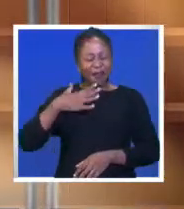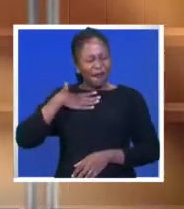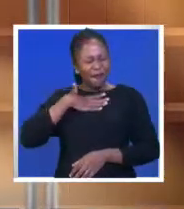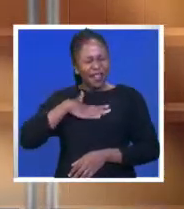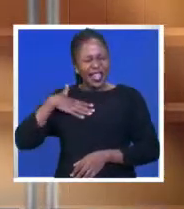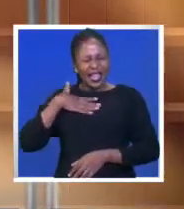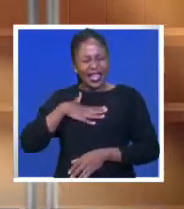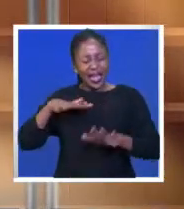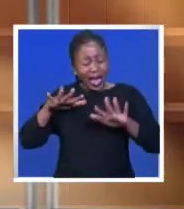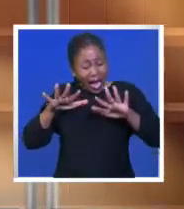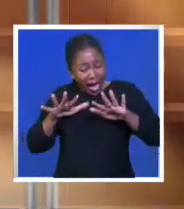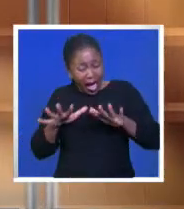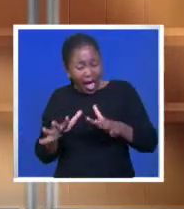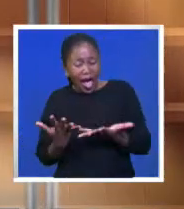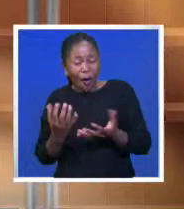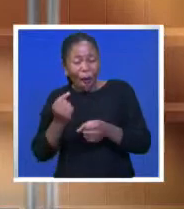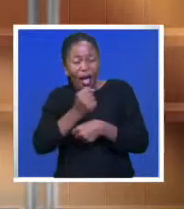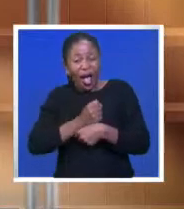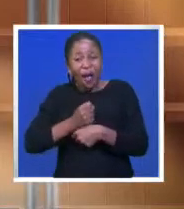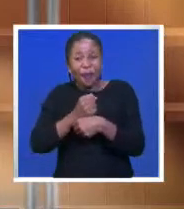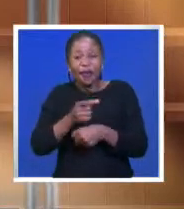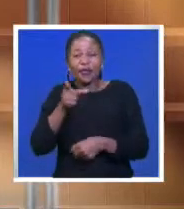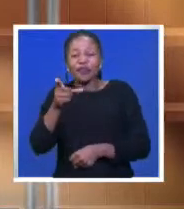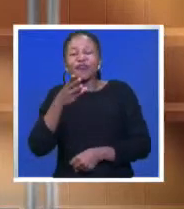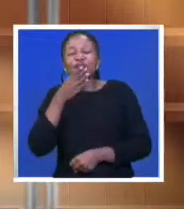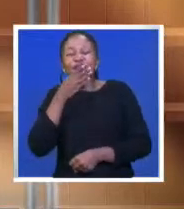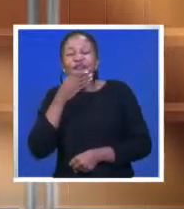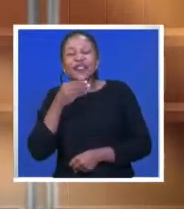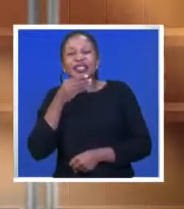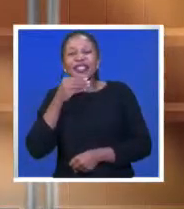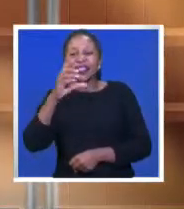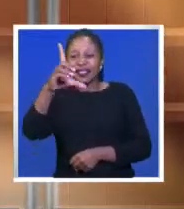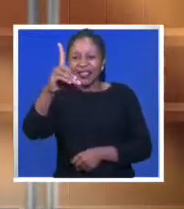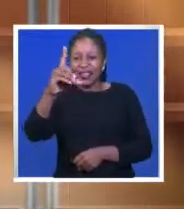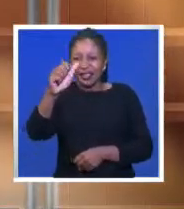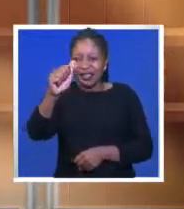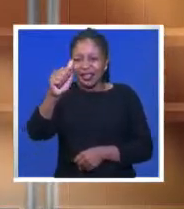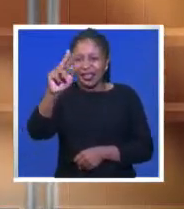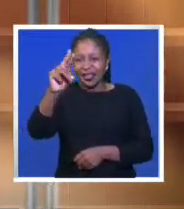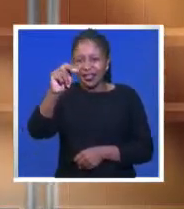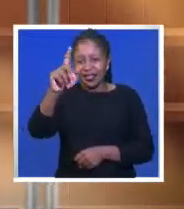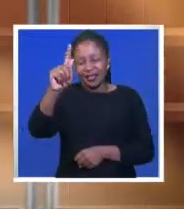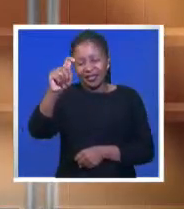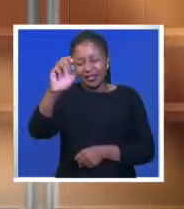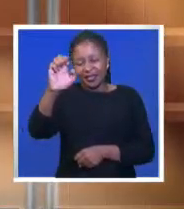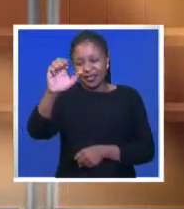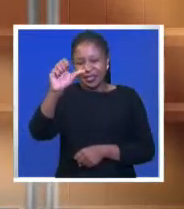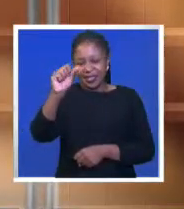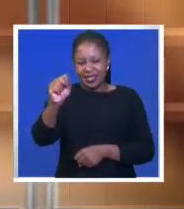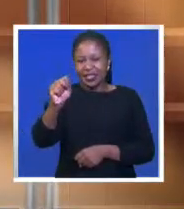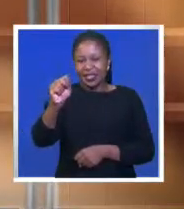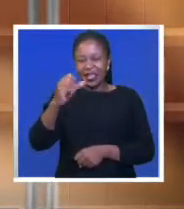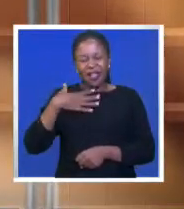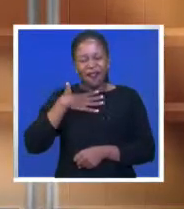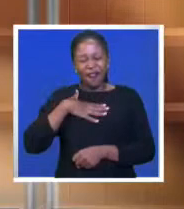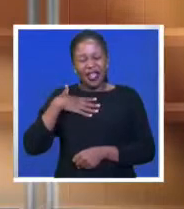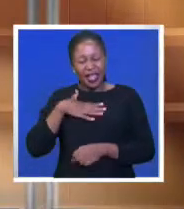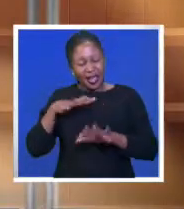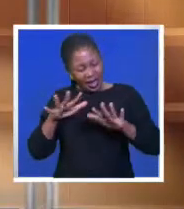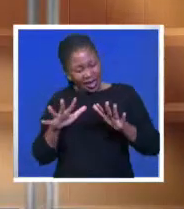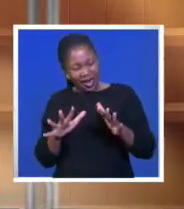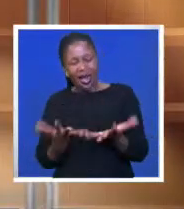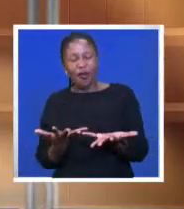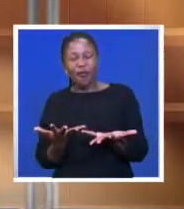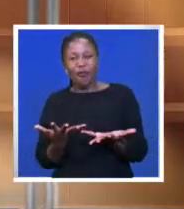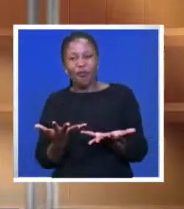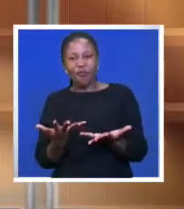question. If it is an impression, this is your own view. This is your own opinion. When you